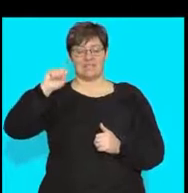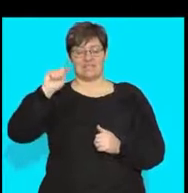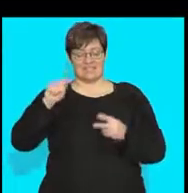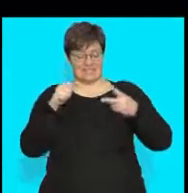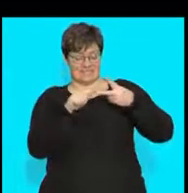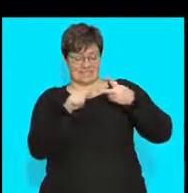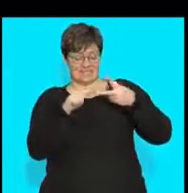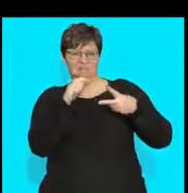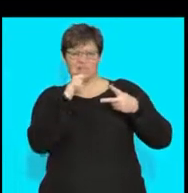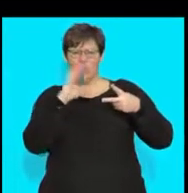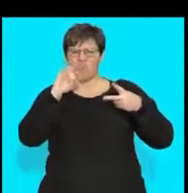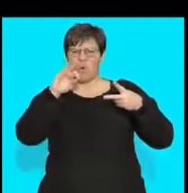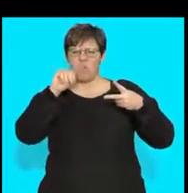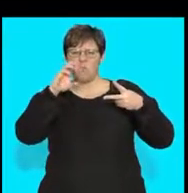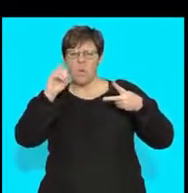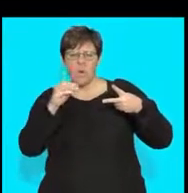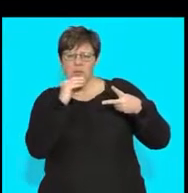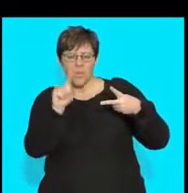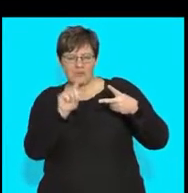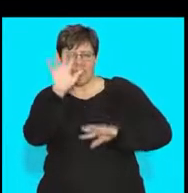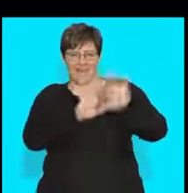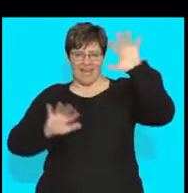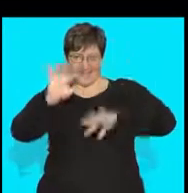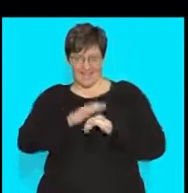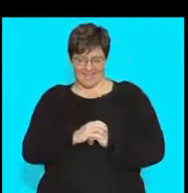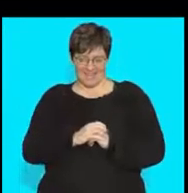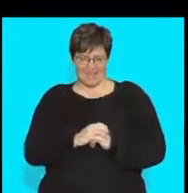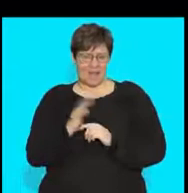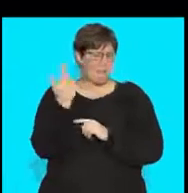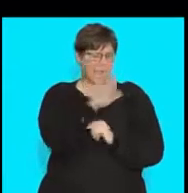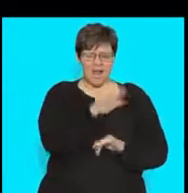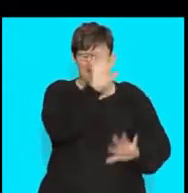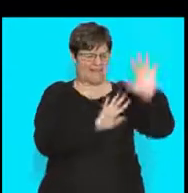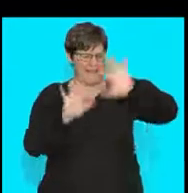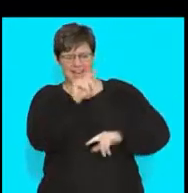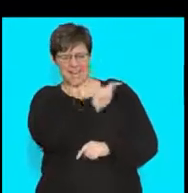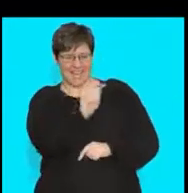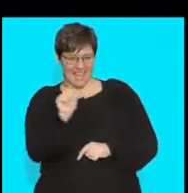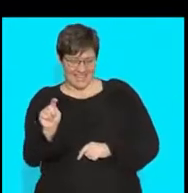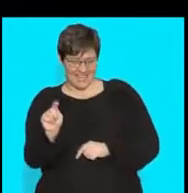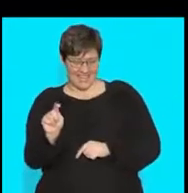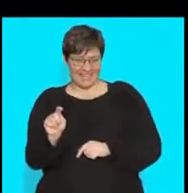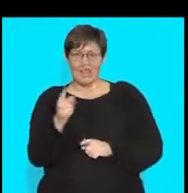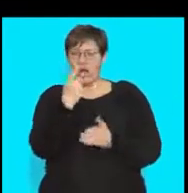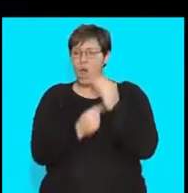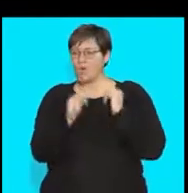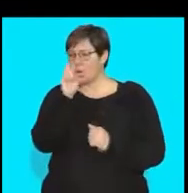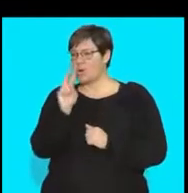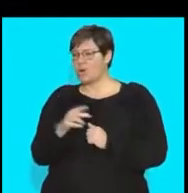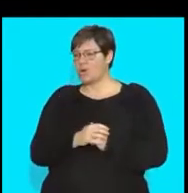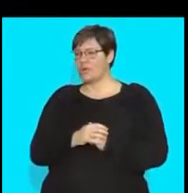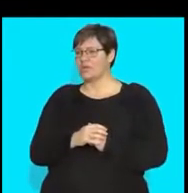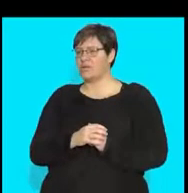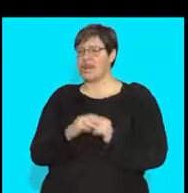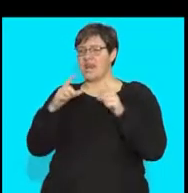color. Now plants have all got these colors, except when we go to have a look over here,